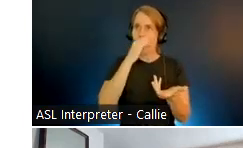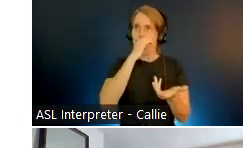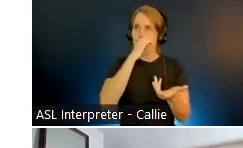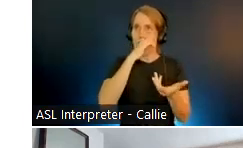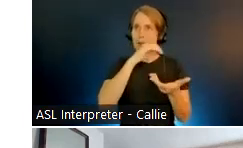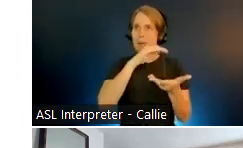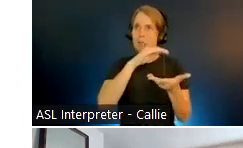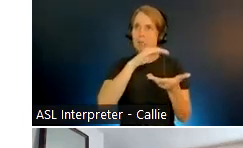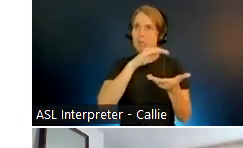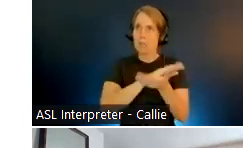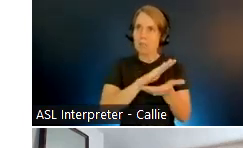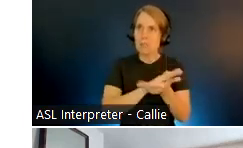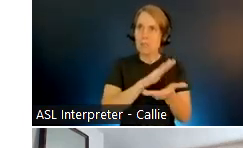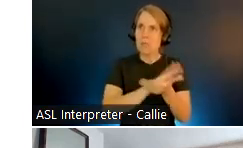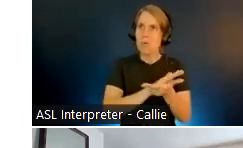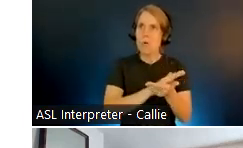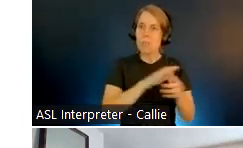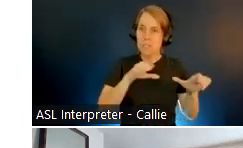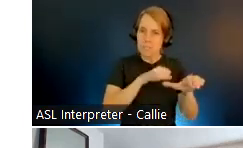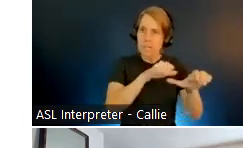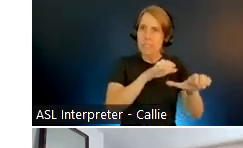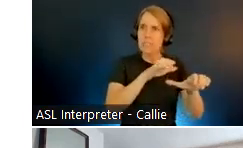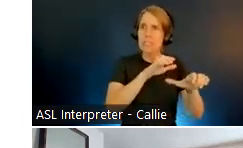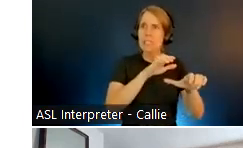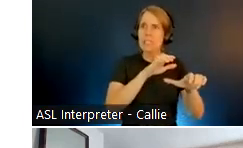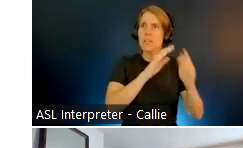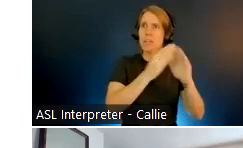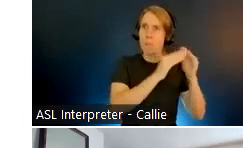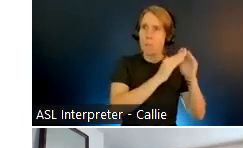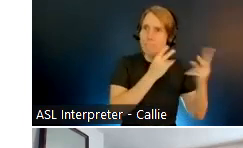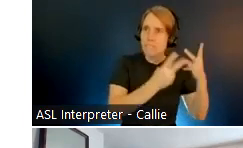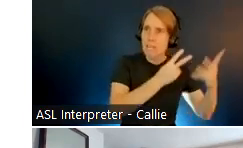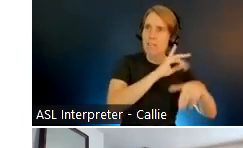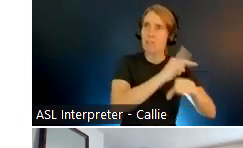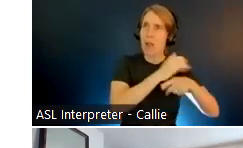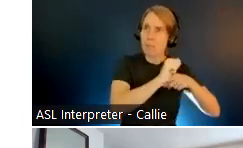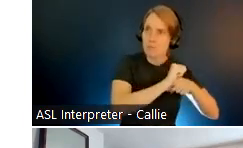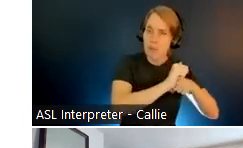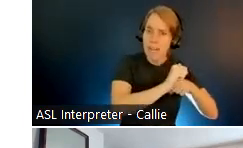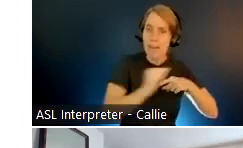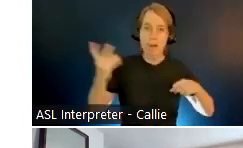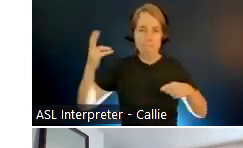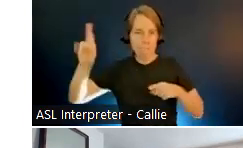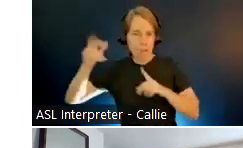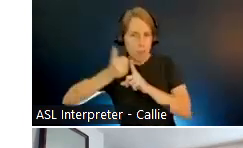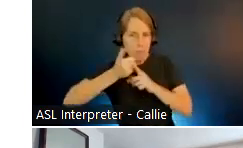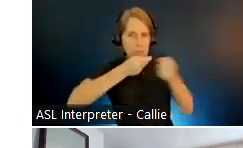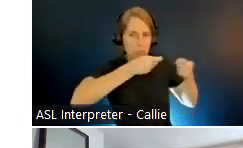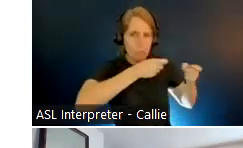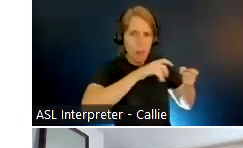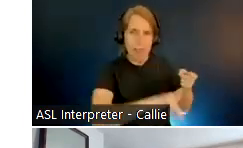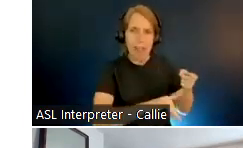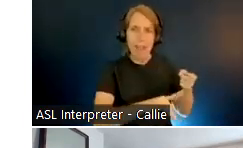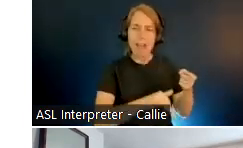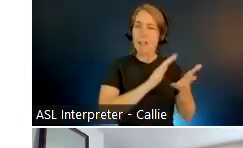handled by VR? And does the school get VR involved, or it's kind of on the parents to do